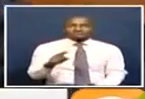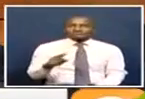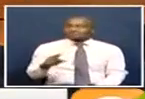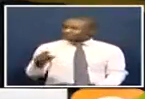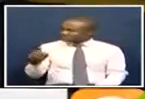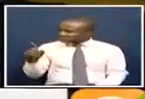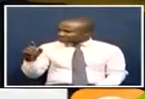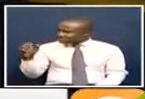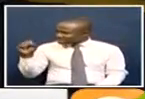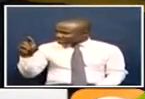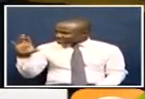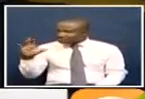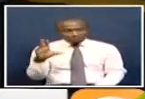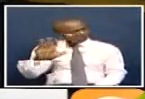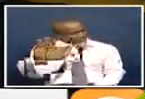nothing, nothing.